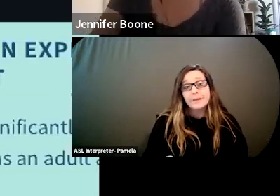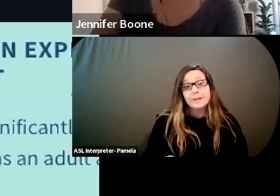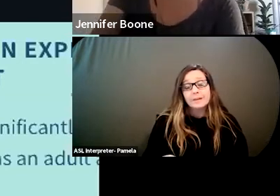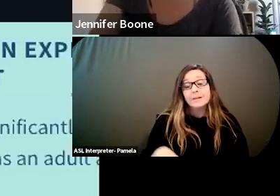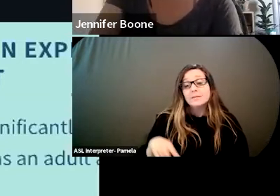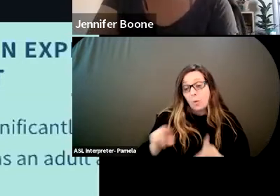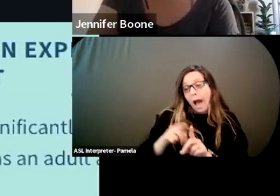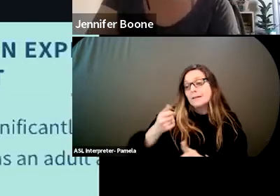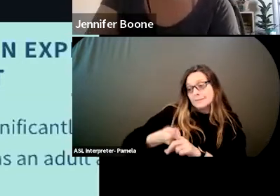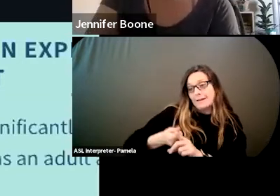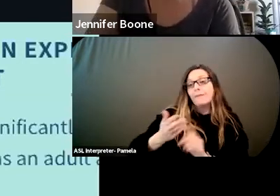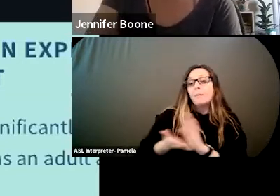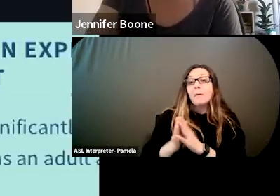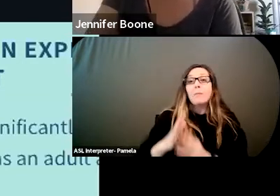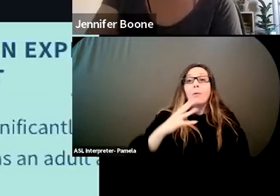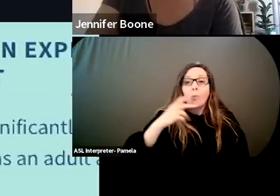as an adult.